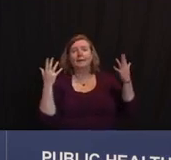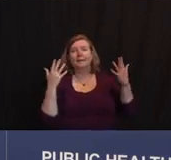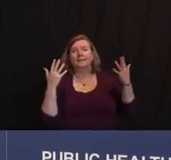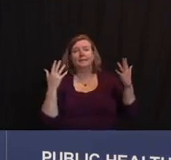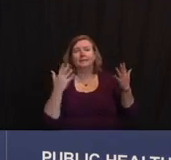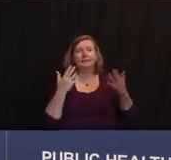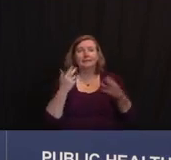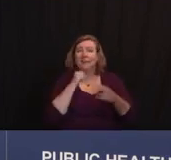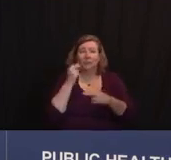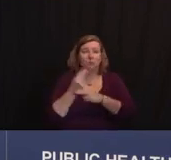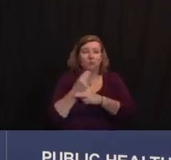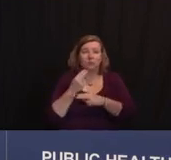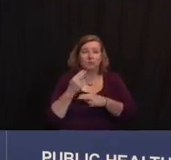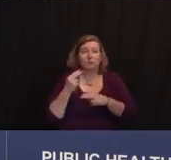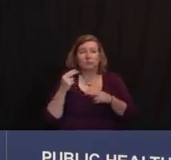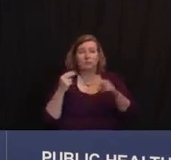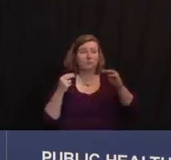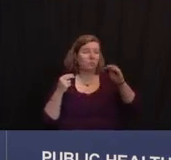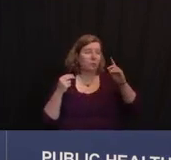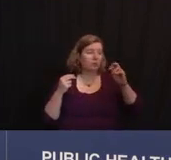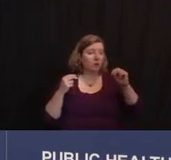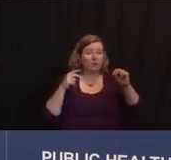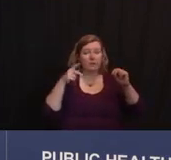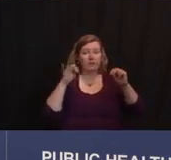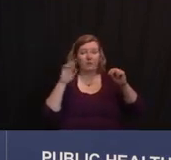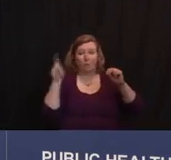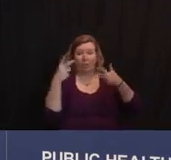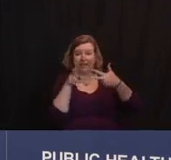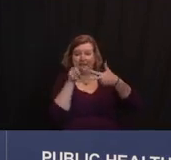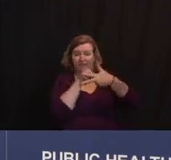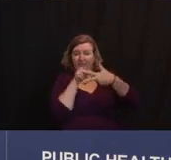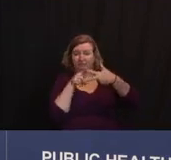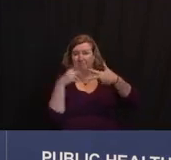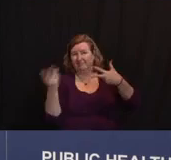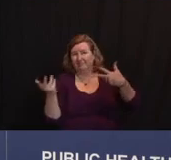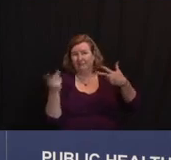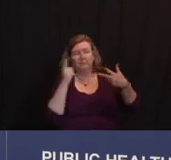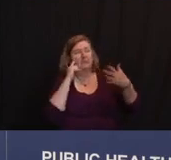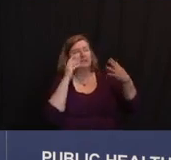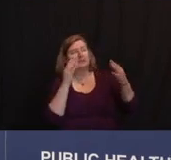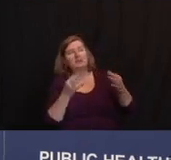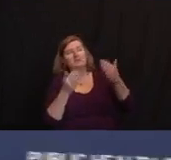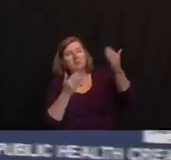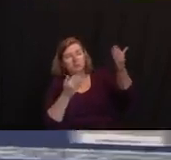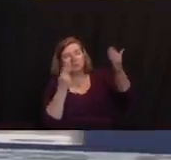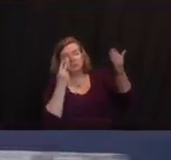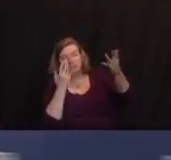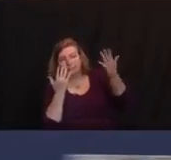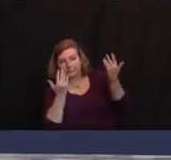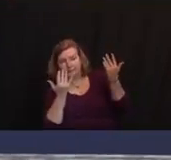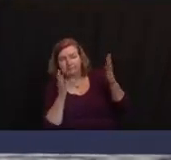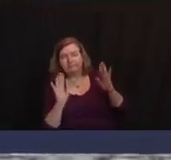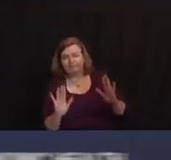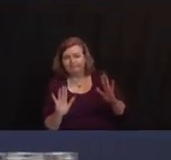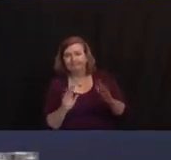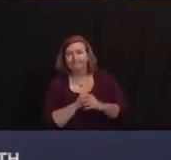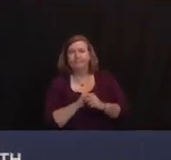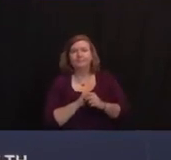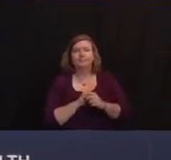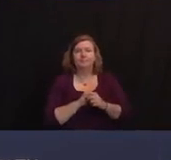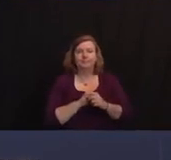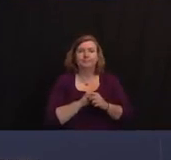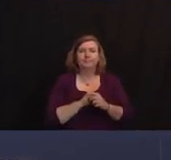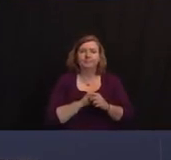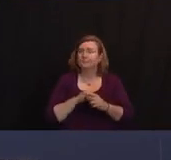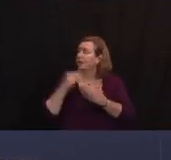we currently have? I mean, that's a big decision that needs to be made, but it needs to be made quickly. Eddie, well said